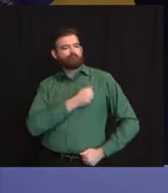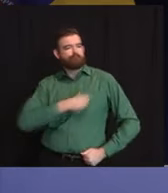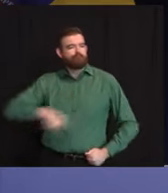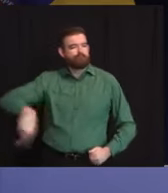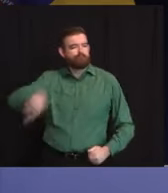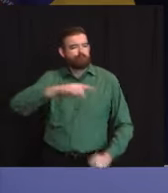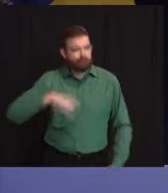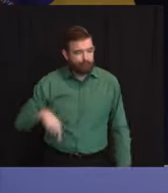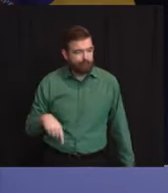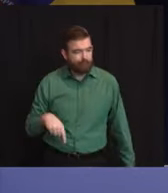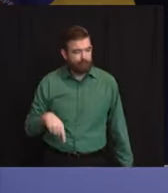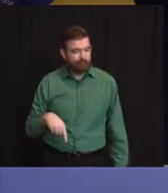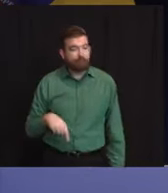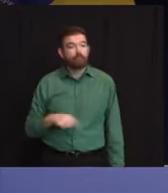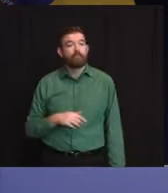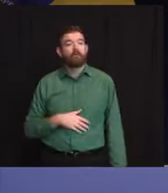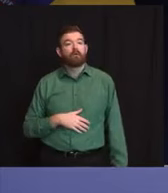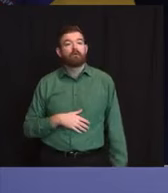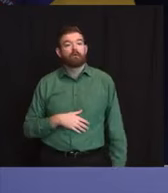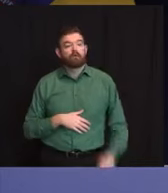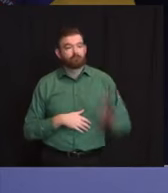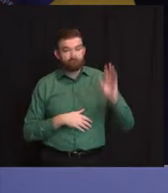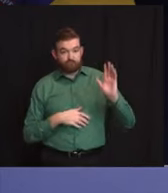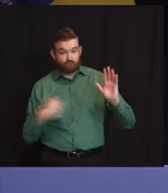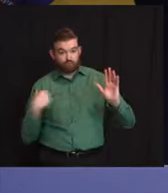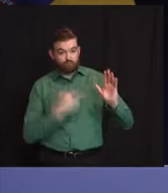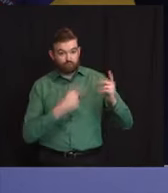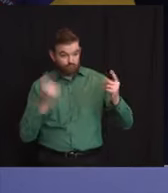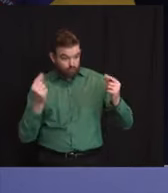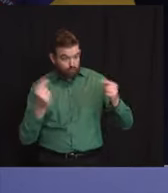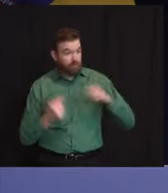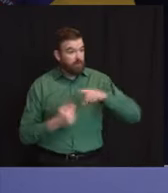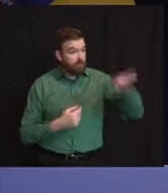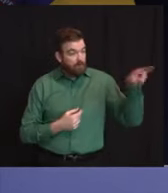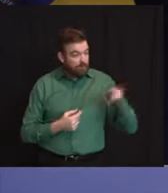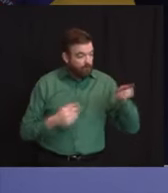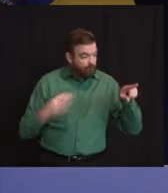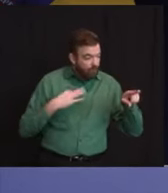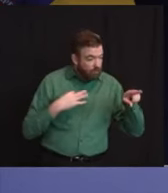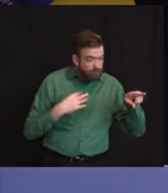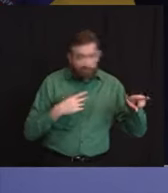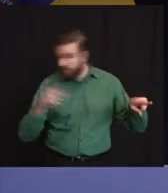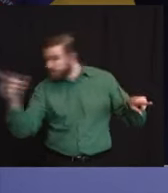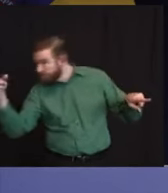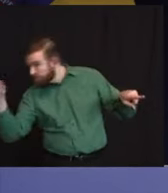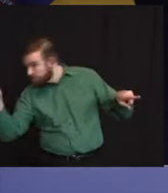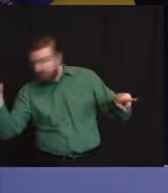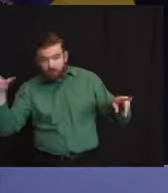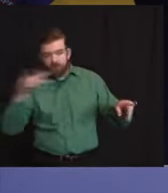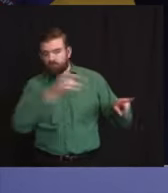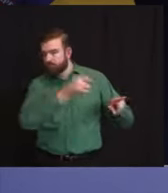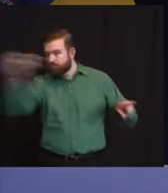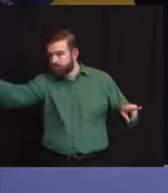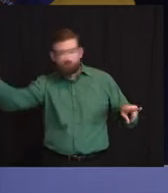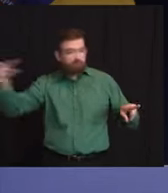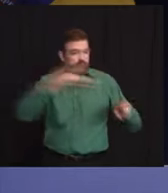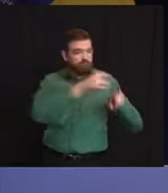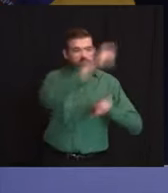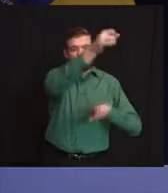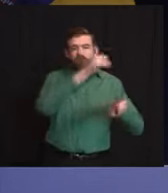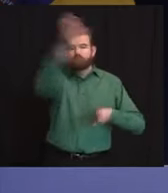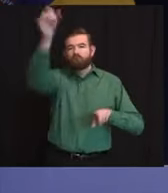for people, individuals that want to work in long-term care. That's our biggest. That's our biggest push